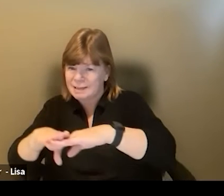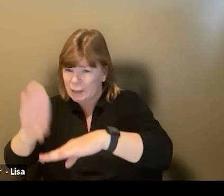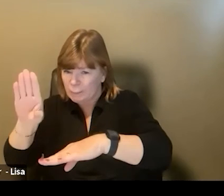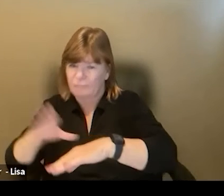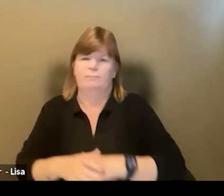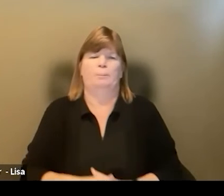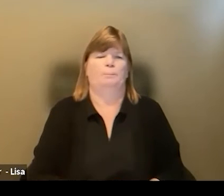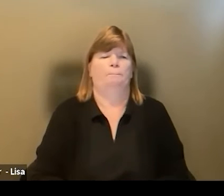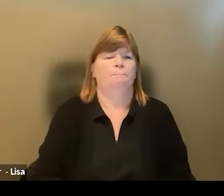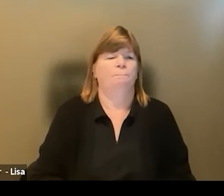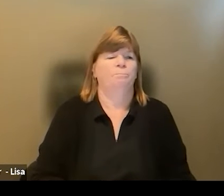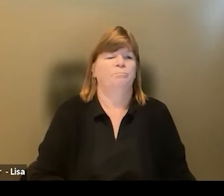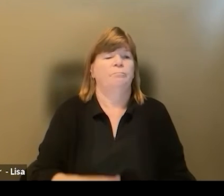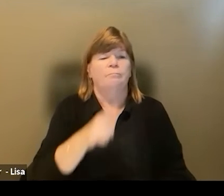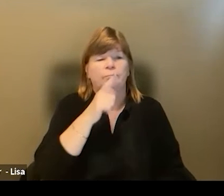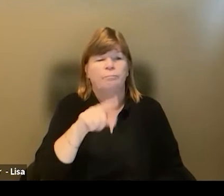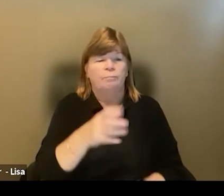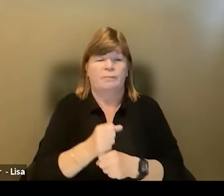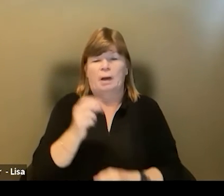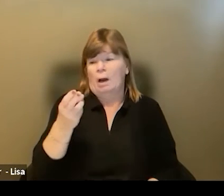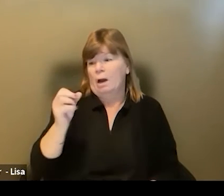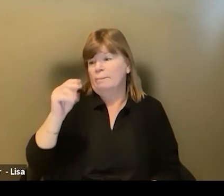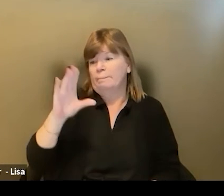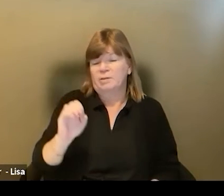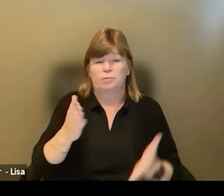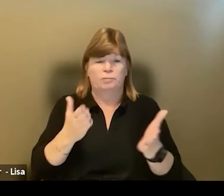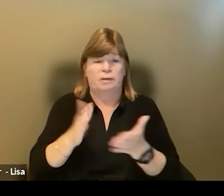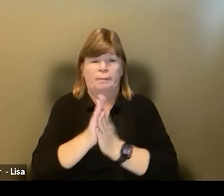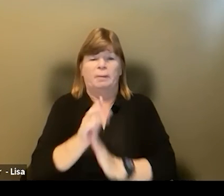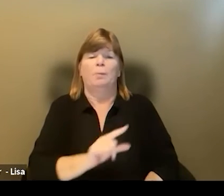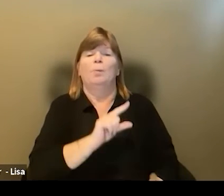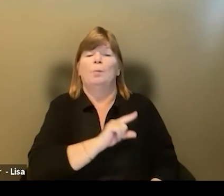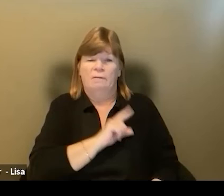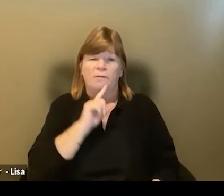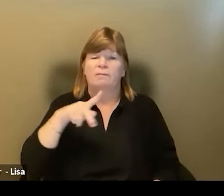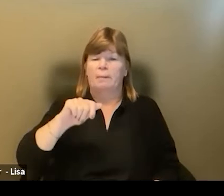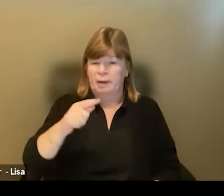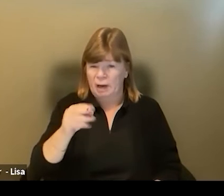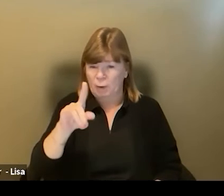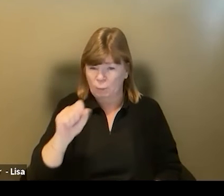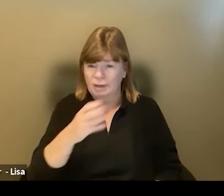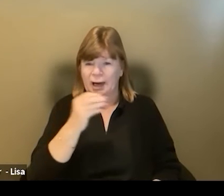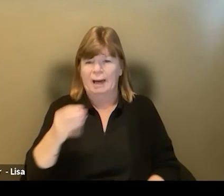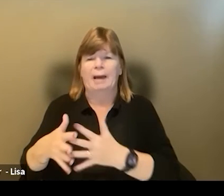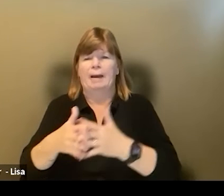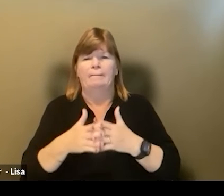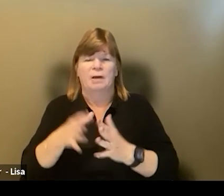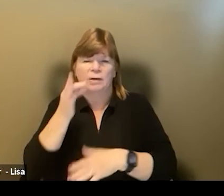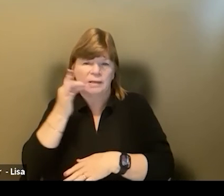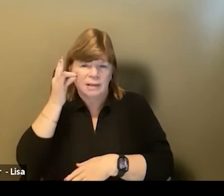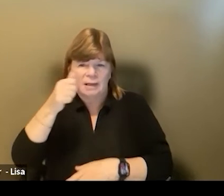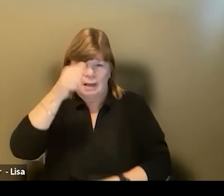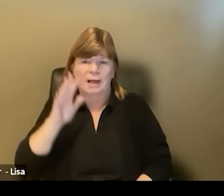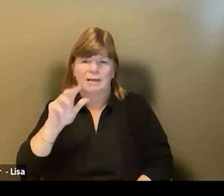above. Those receiving hospice services, when they become eligible for pathways, and American Indians